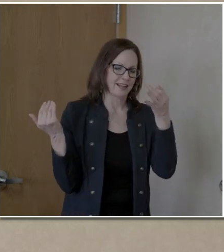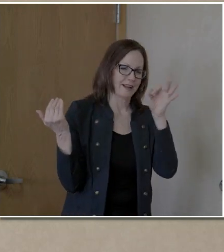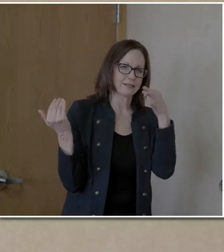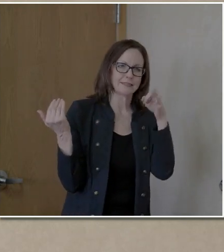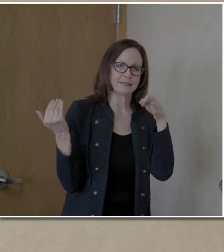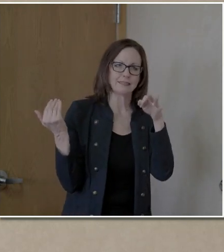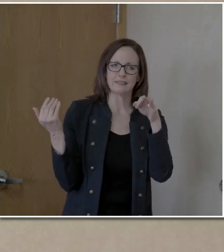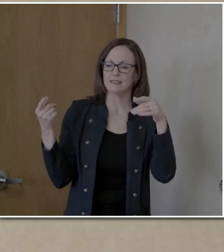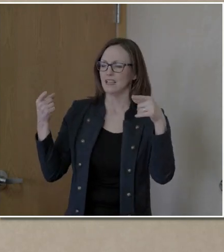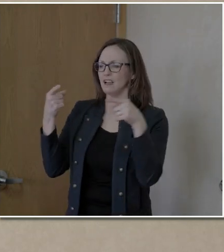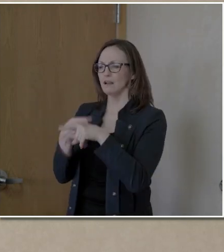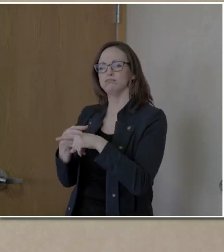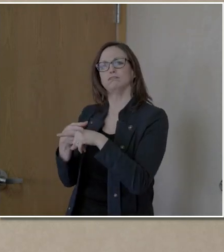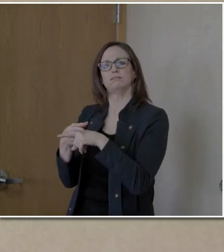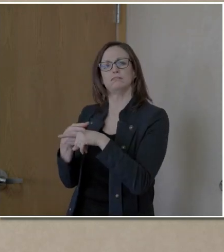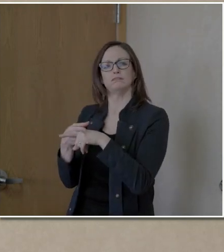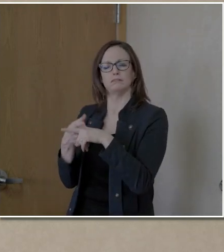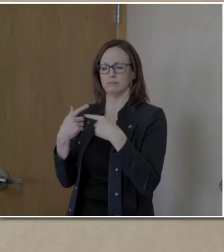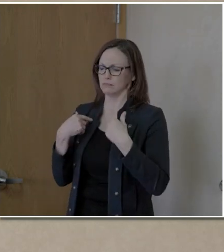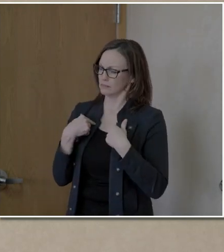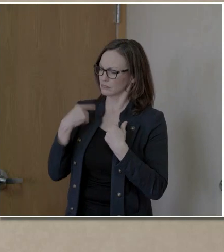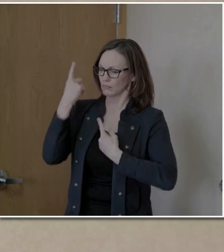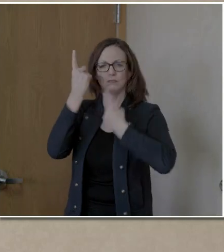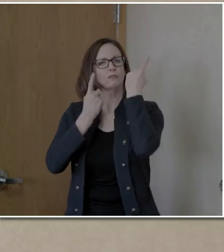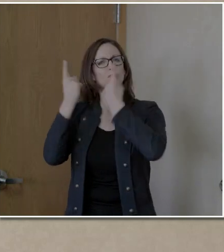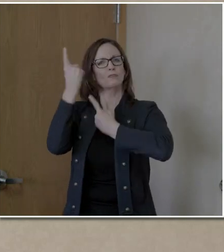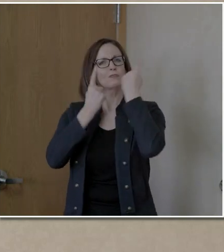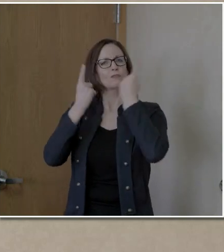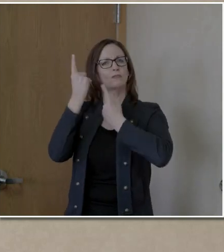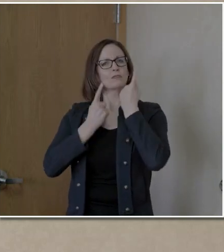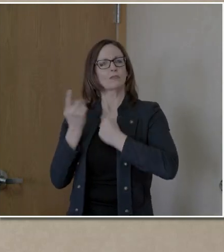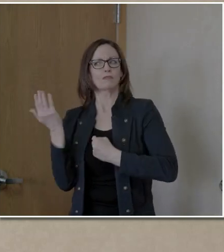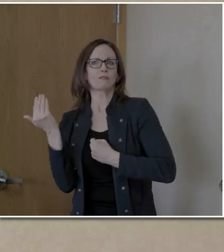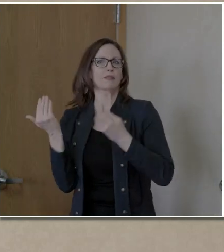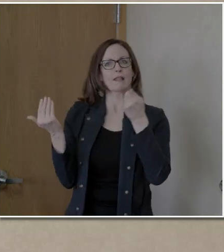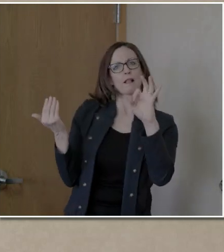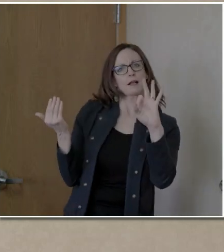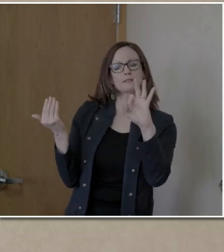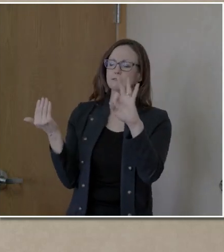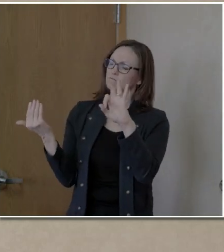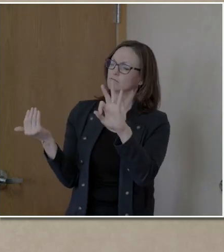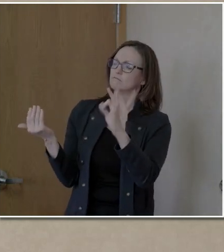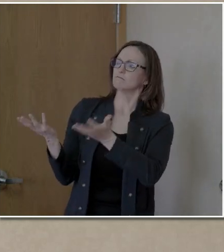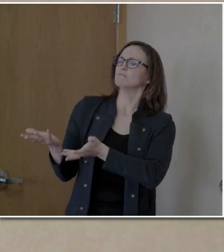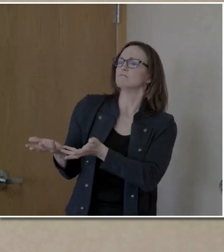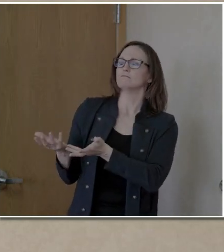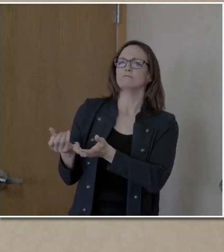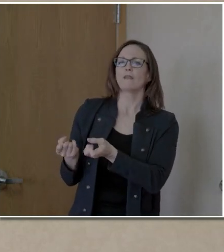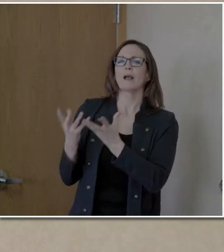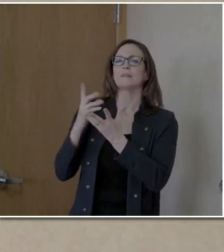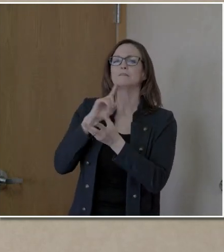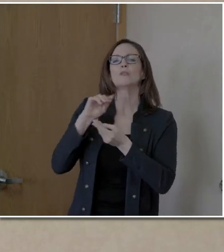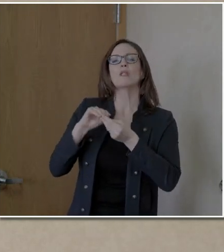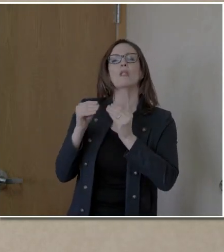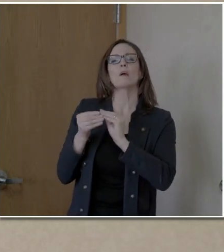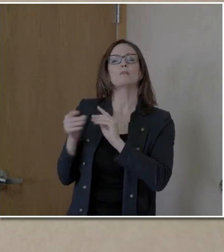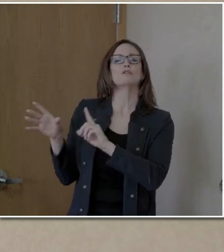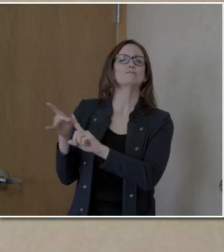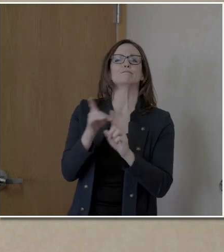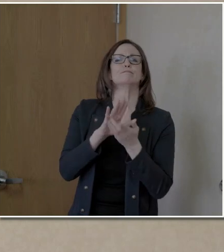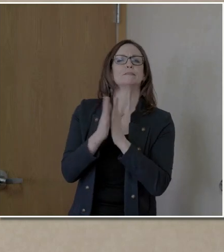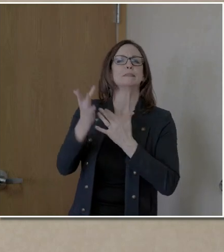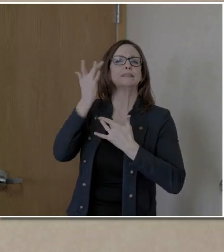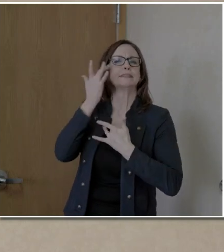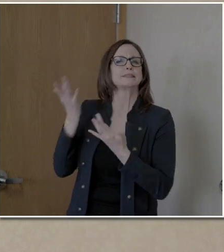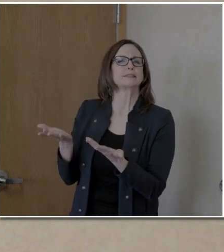7th. If my office put out a statement of 19, that would be the more recent data. The 15 was based on a conversation